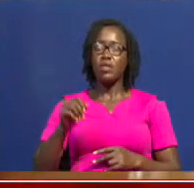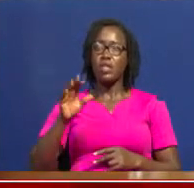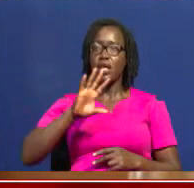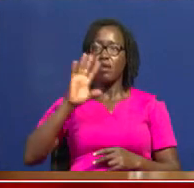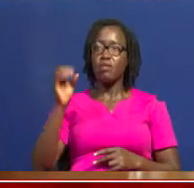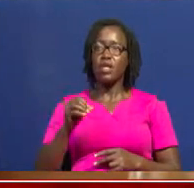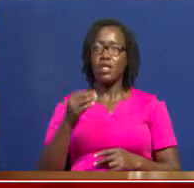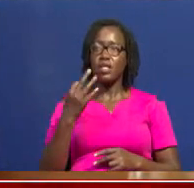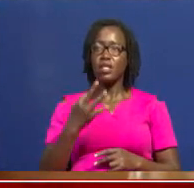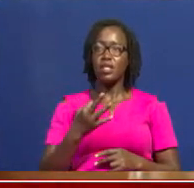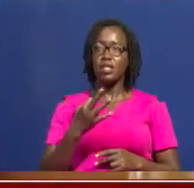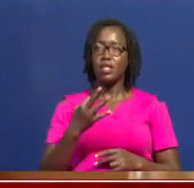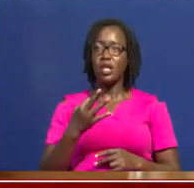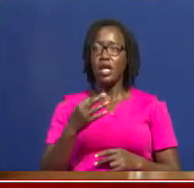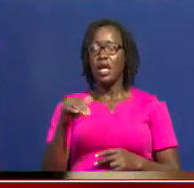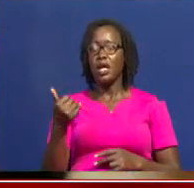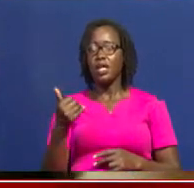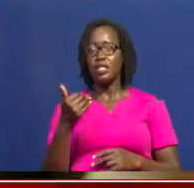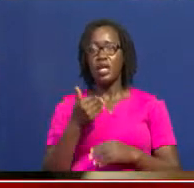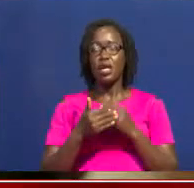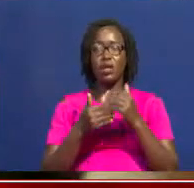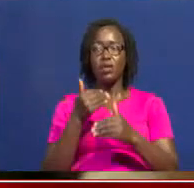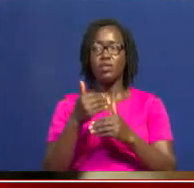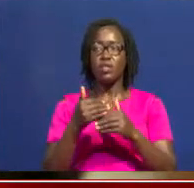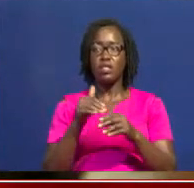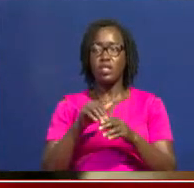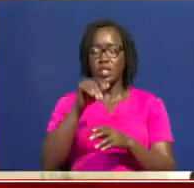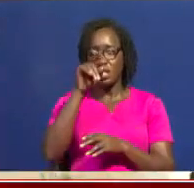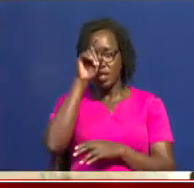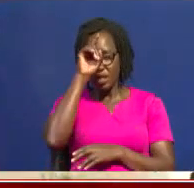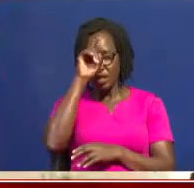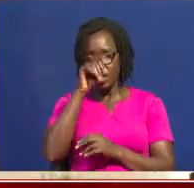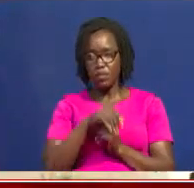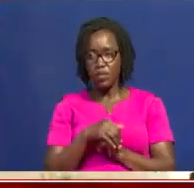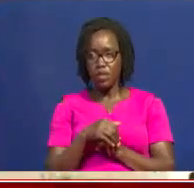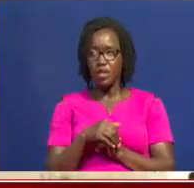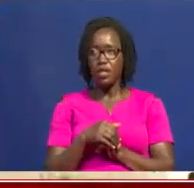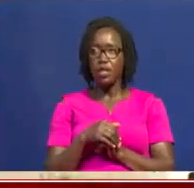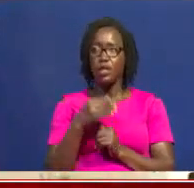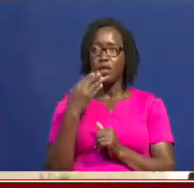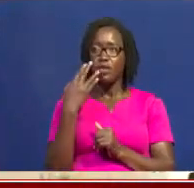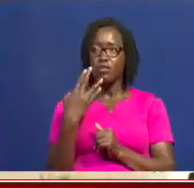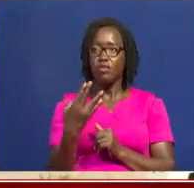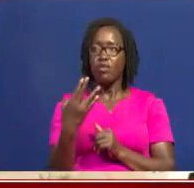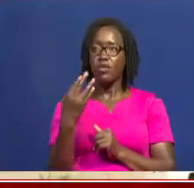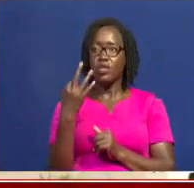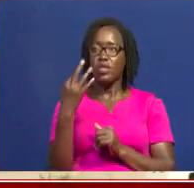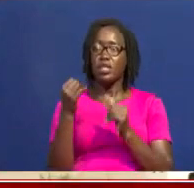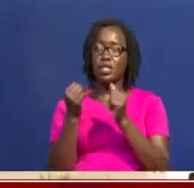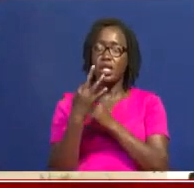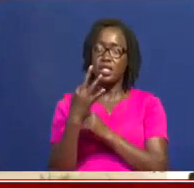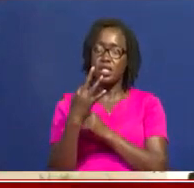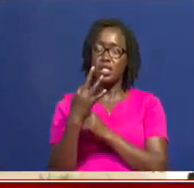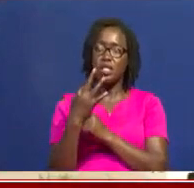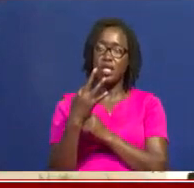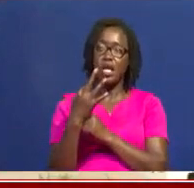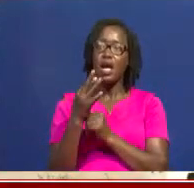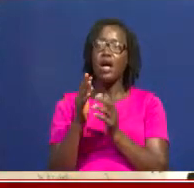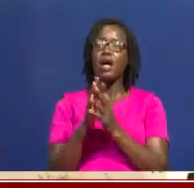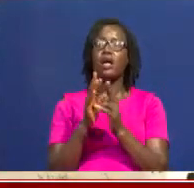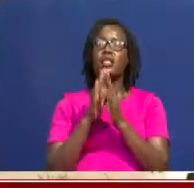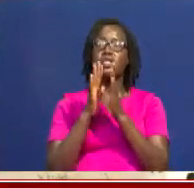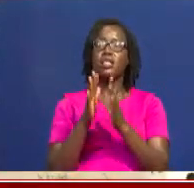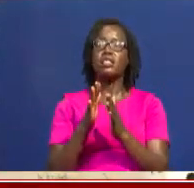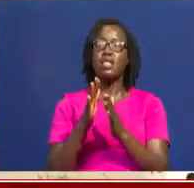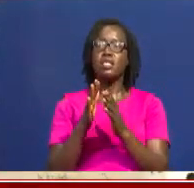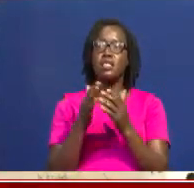and three are under construction in Egypt. There are 413 nuclear reactors